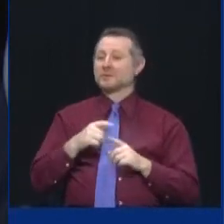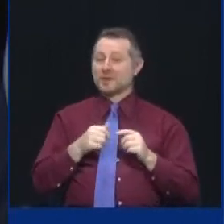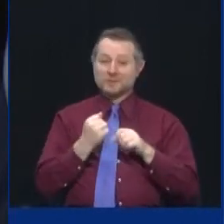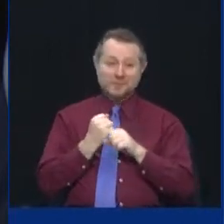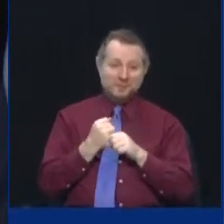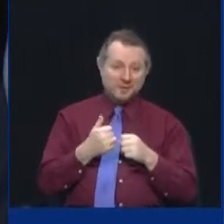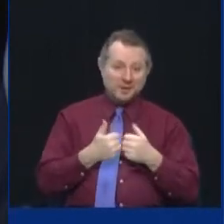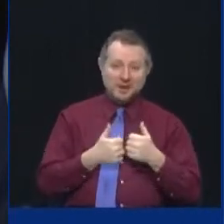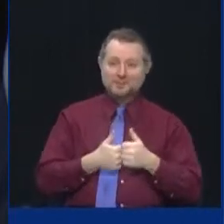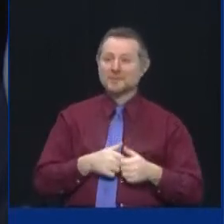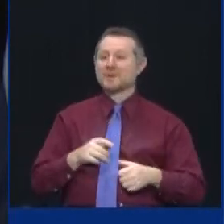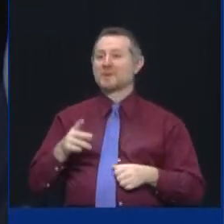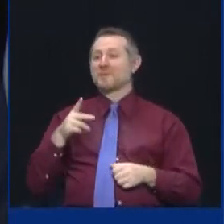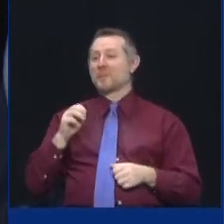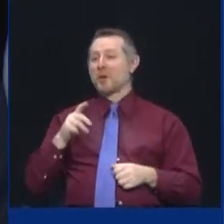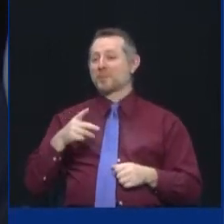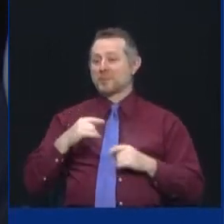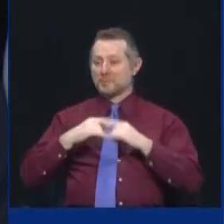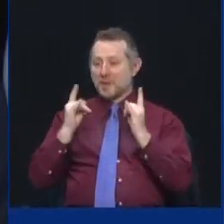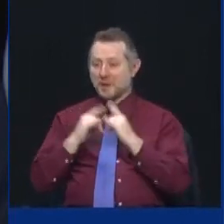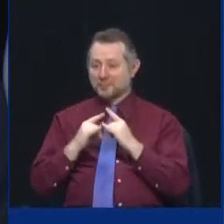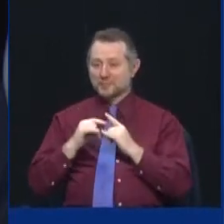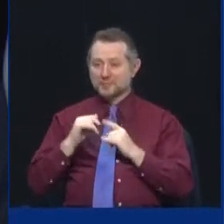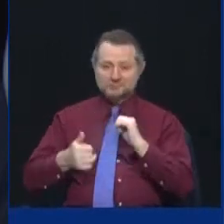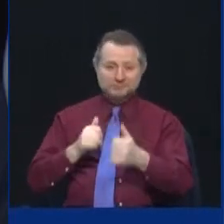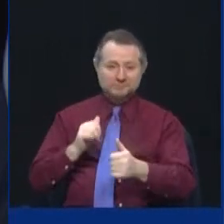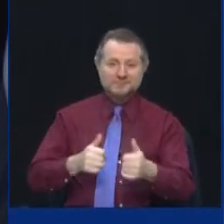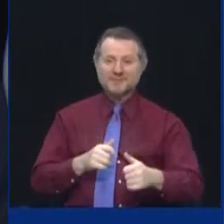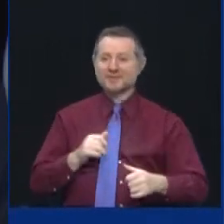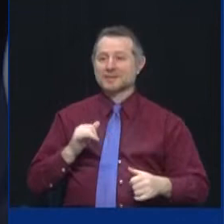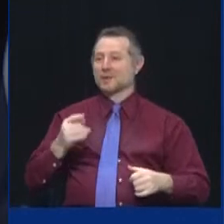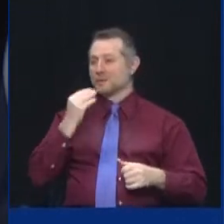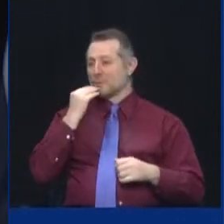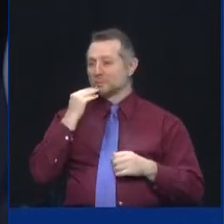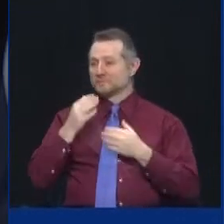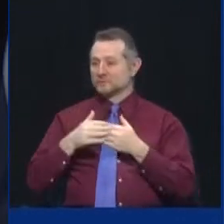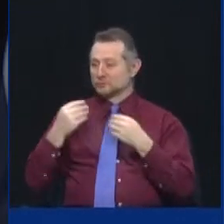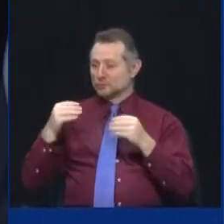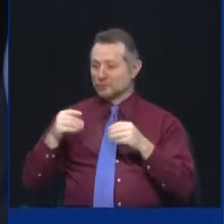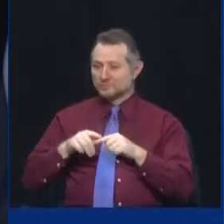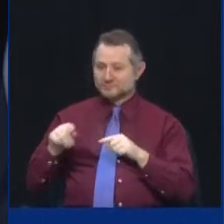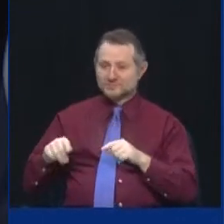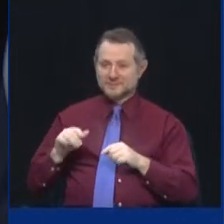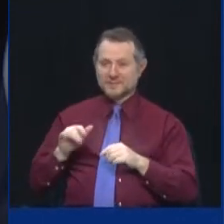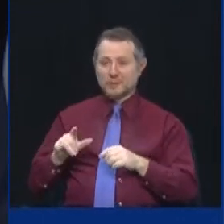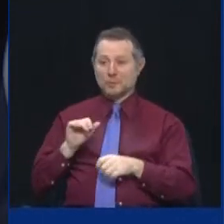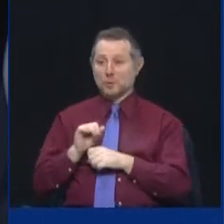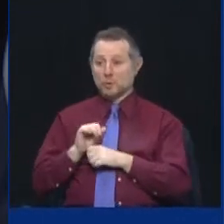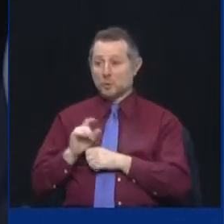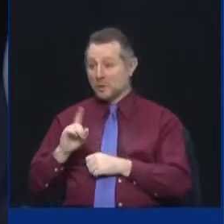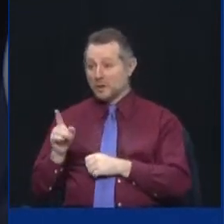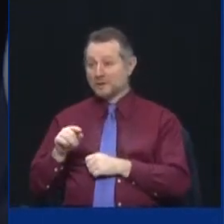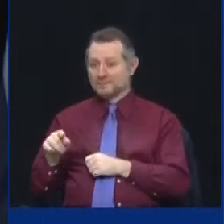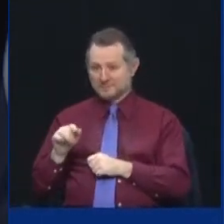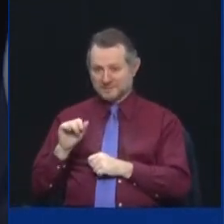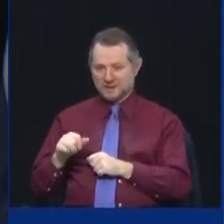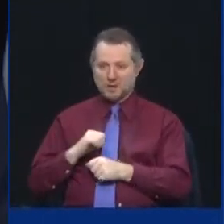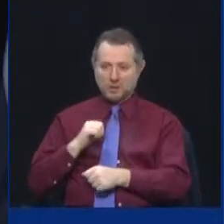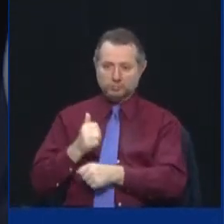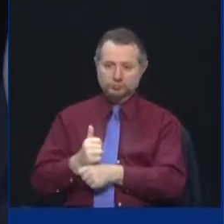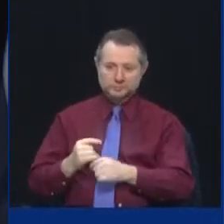Pop-up centers in front of a grocery store. You're going to work? We do a pop-up center right in front of a grocery